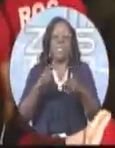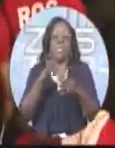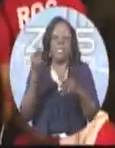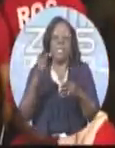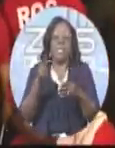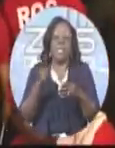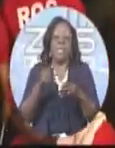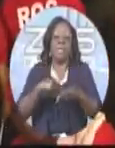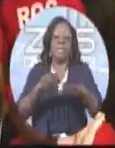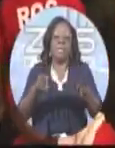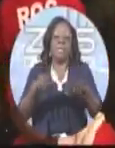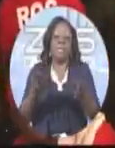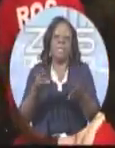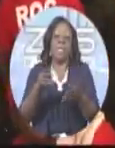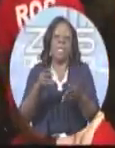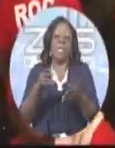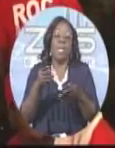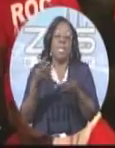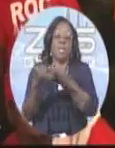assets.